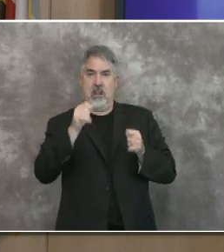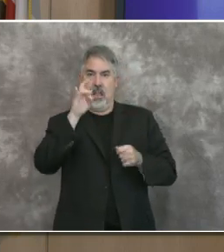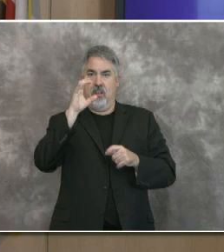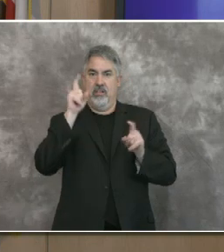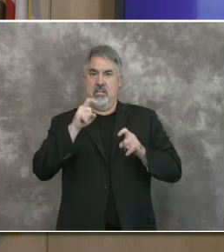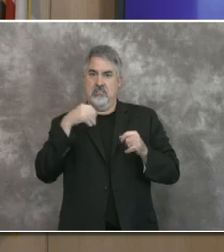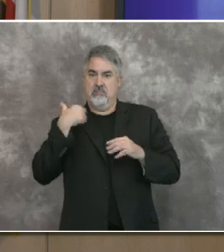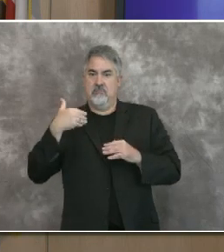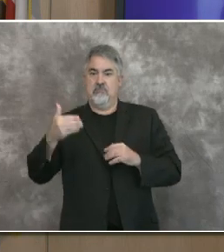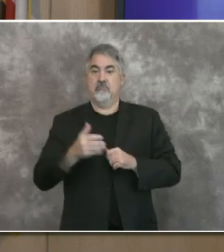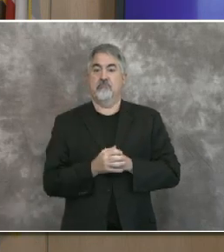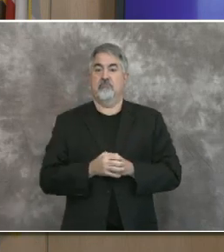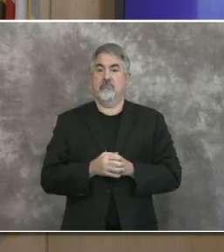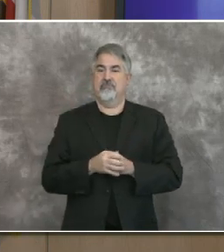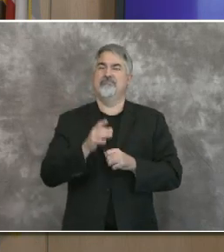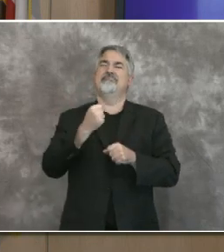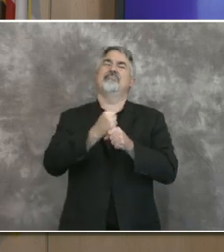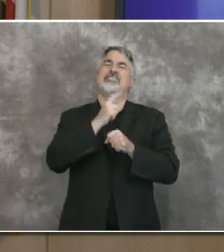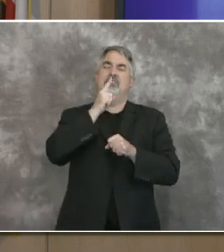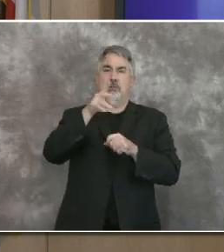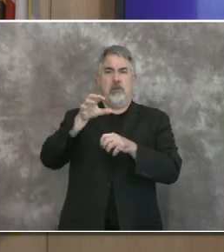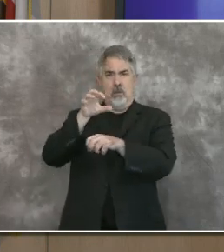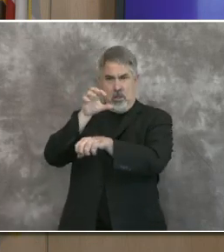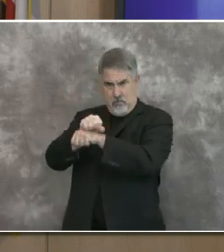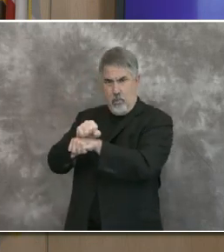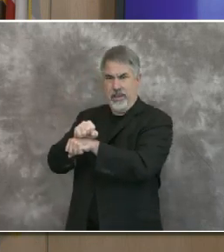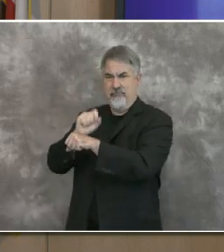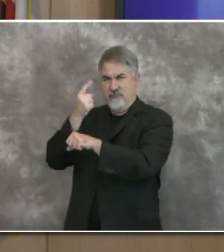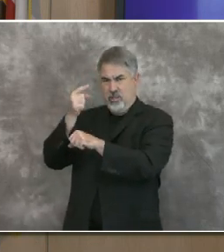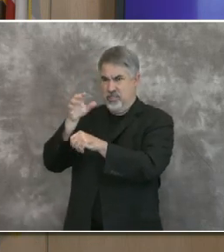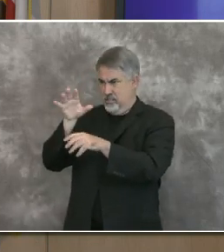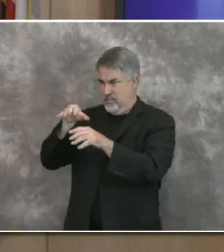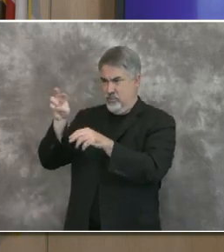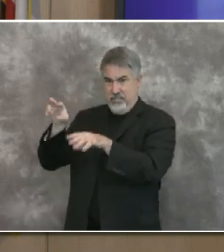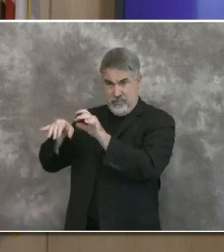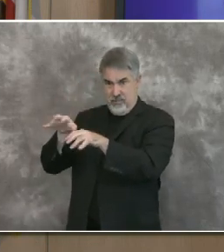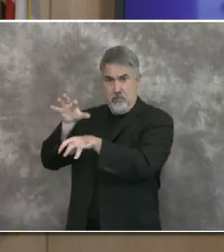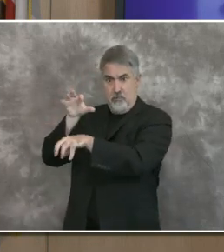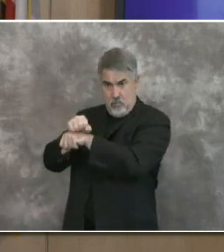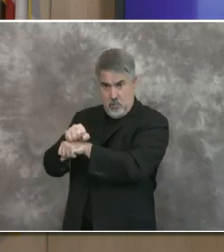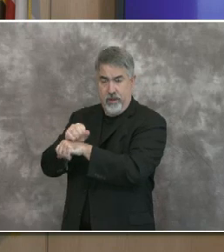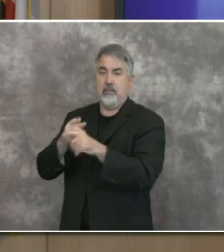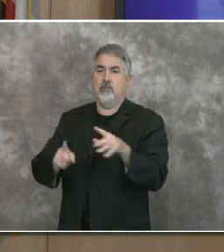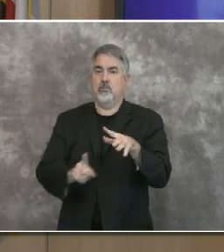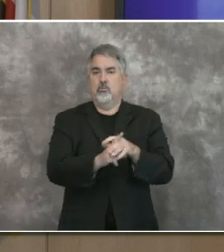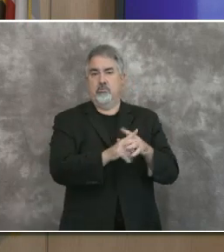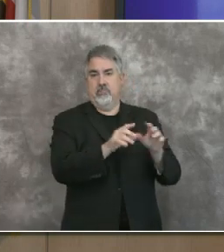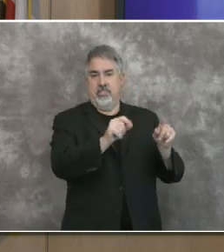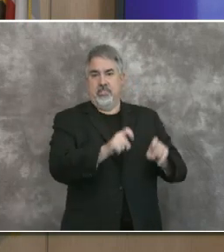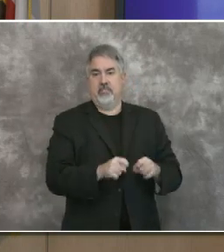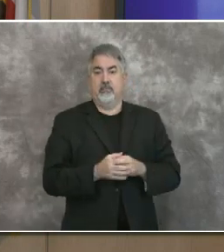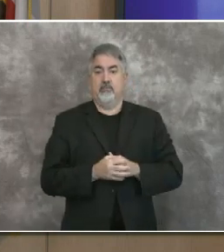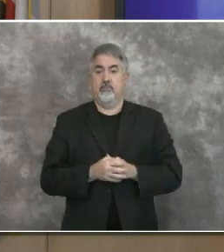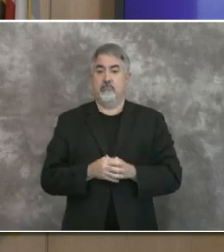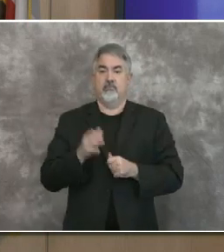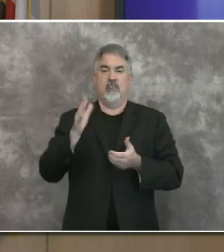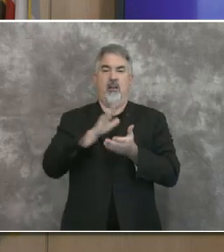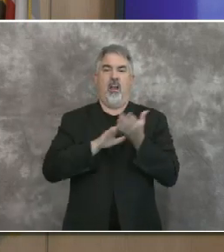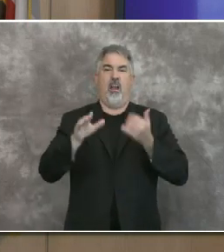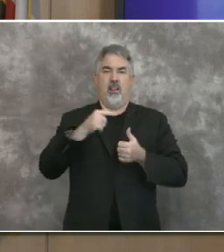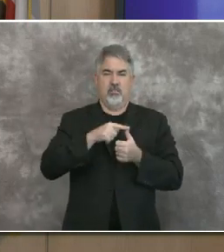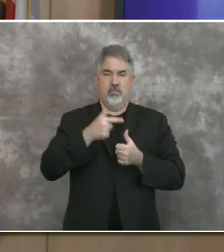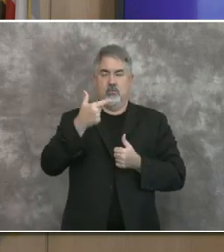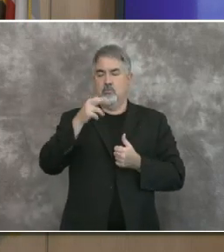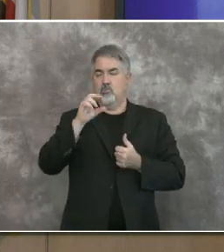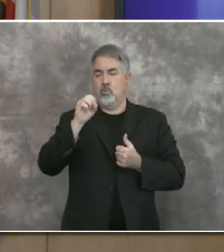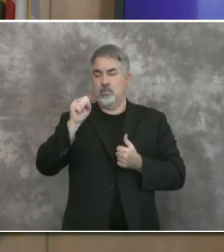appointment. If not, you're taking a spot that someone else could have utilized. But the locations presently are at Grossmont College, the county's North Inland Livewell